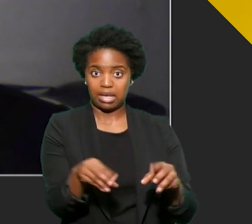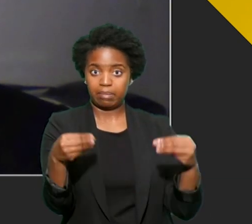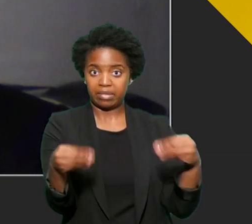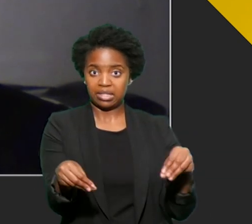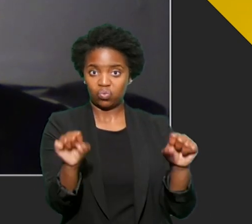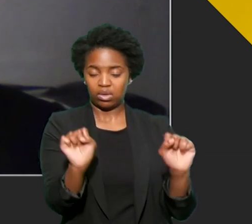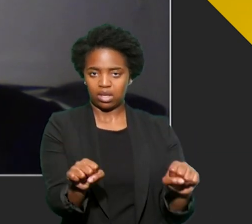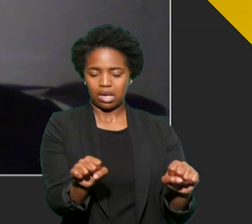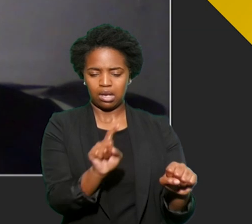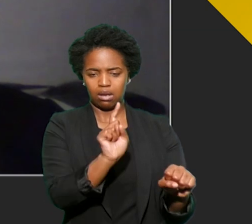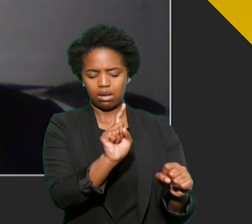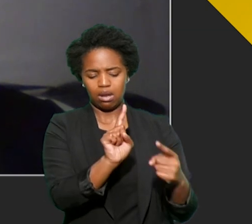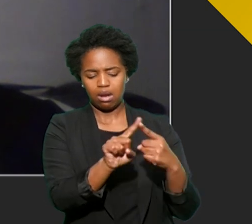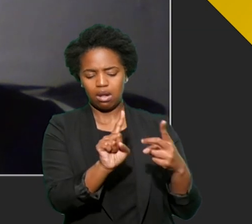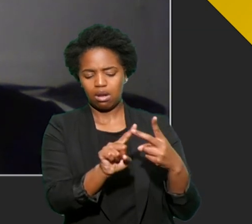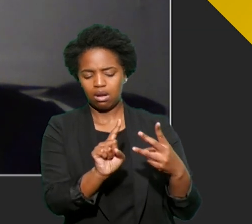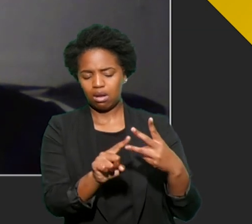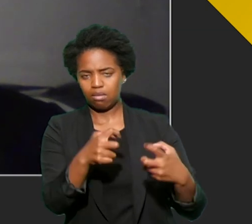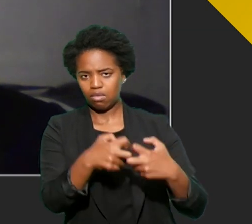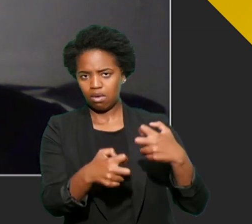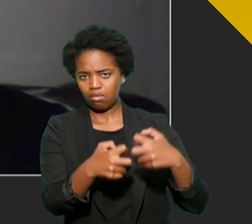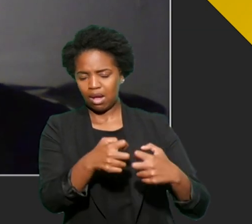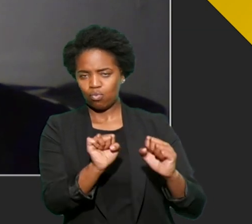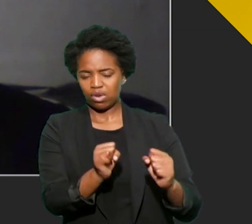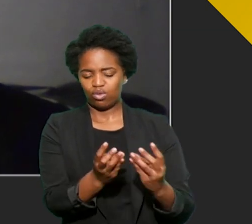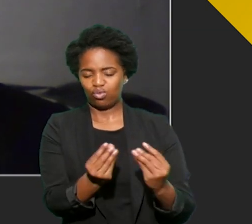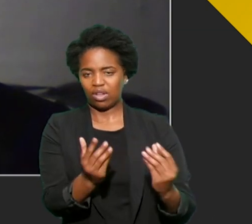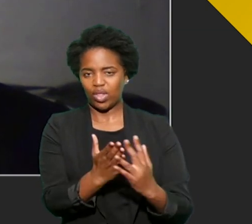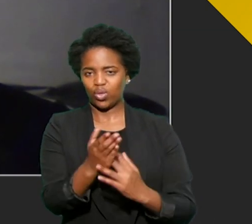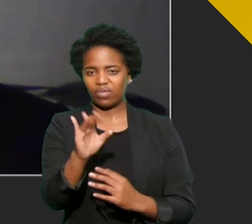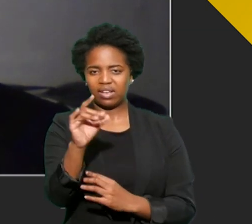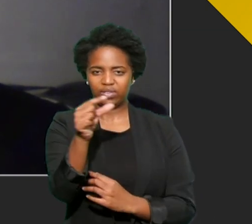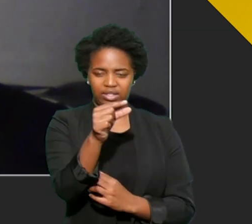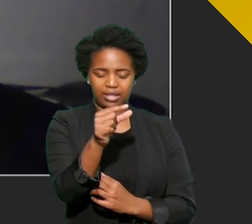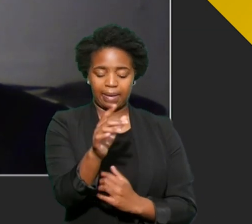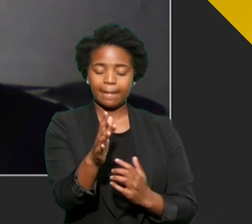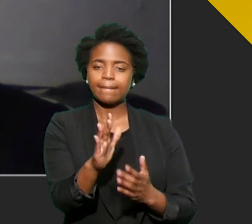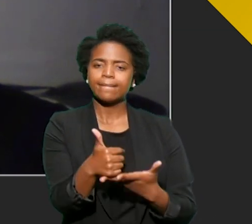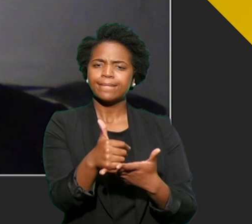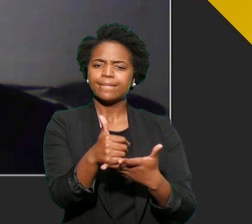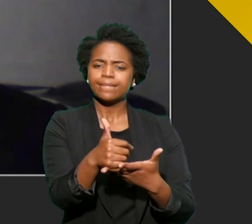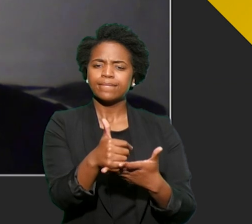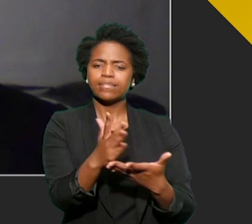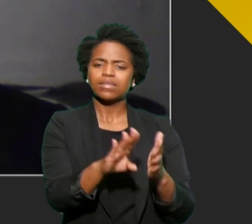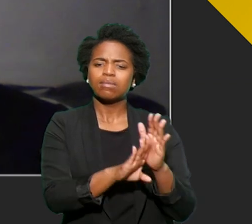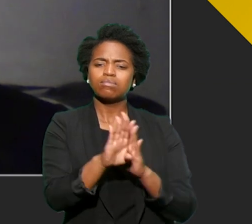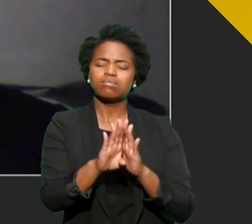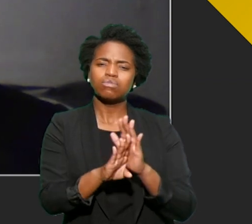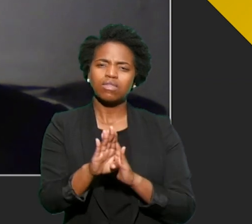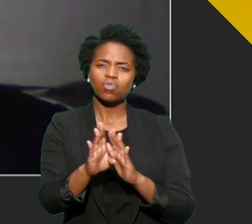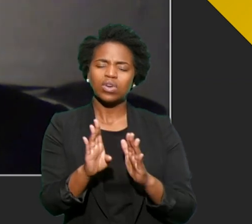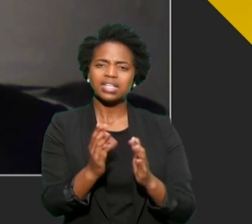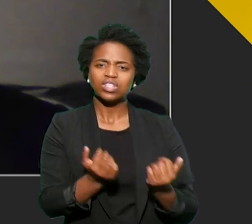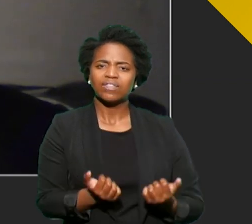opportunities in addressing these challenges in a smart way. 5G connected healthcare systems can help improve healthcare